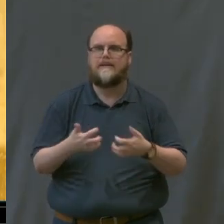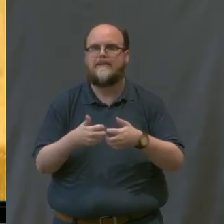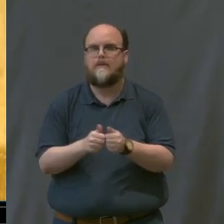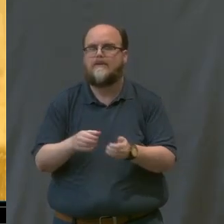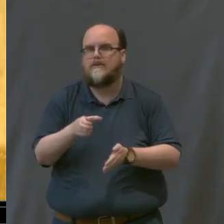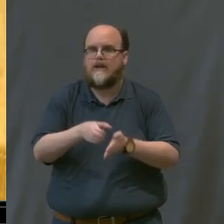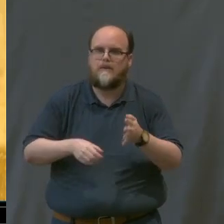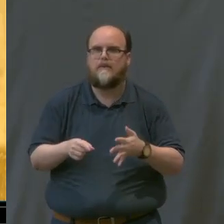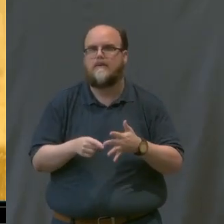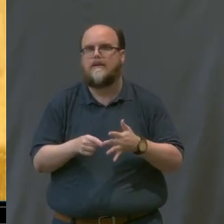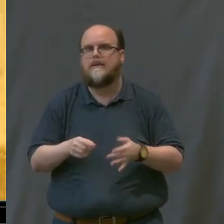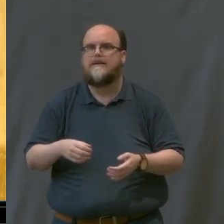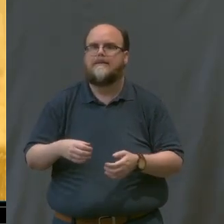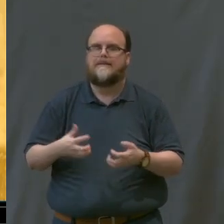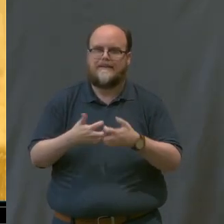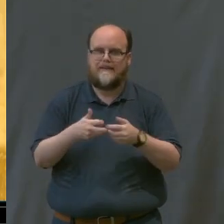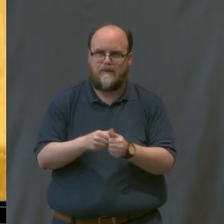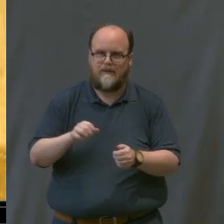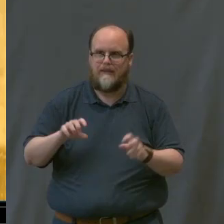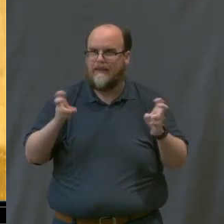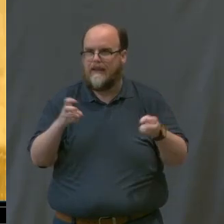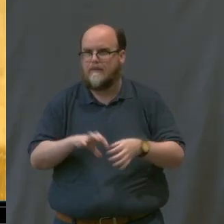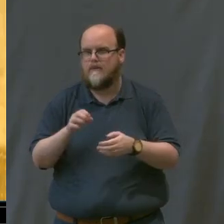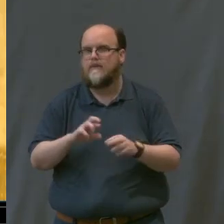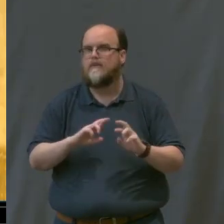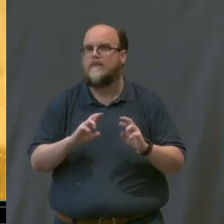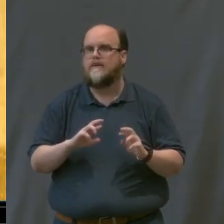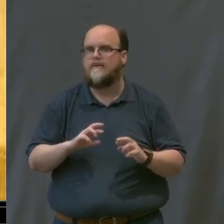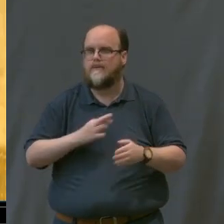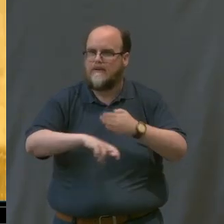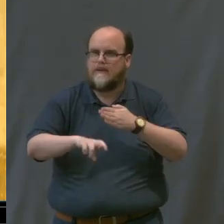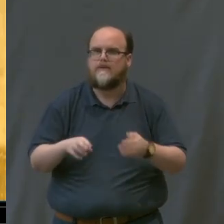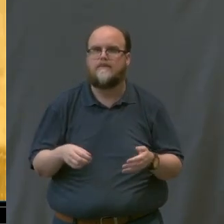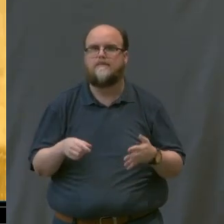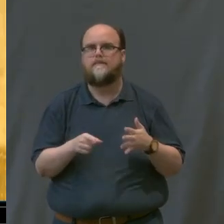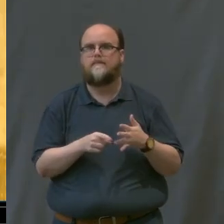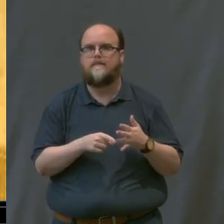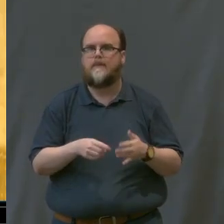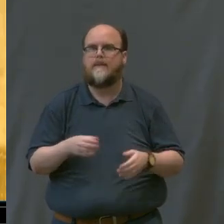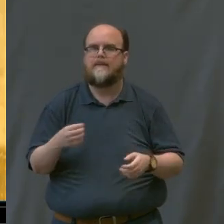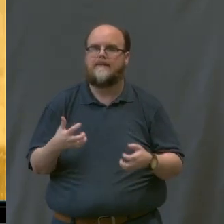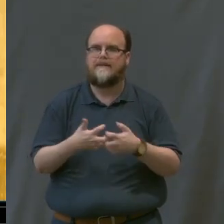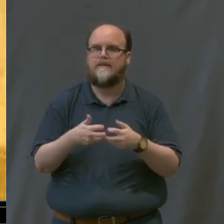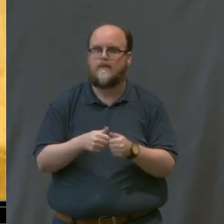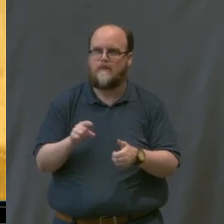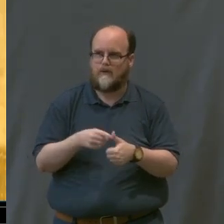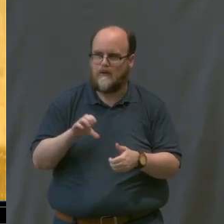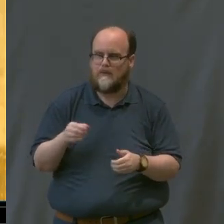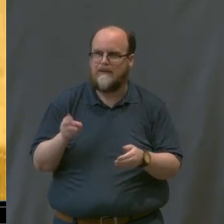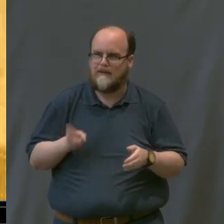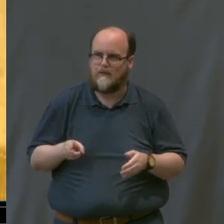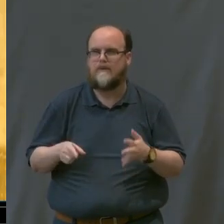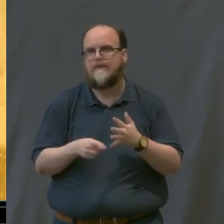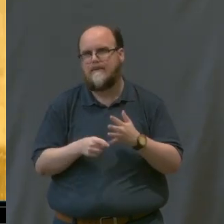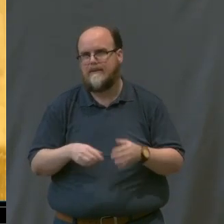You're consistent within the theme of Revelation. Fourth, you are consistent with the first century history. And fifth, you are